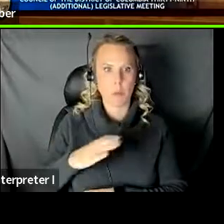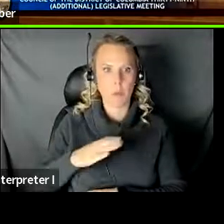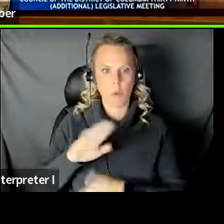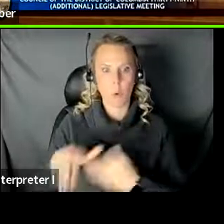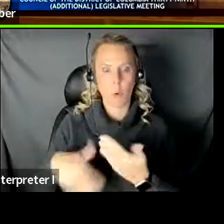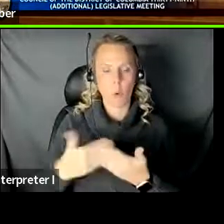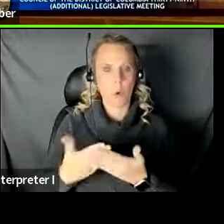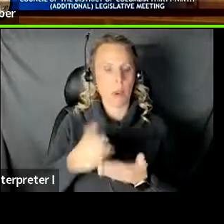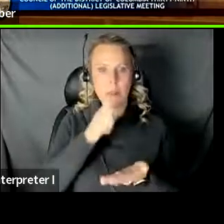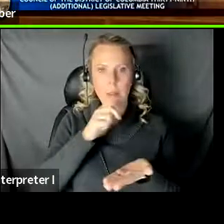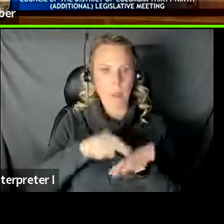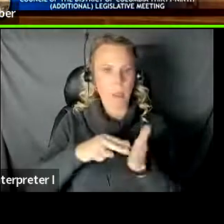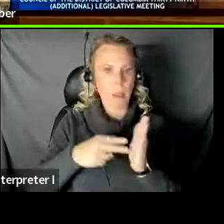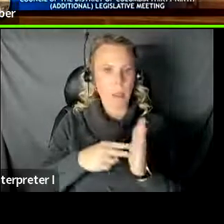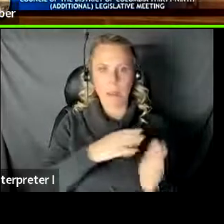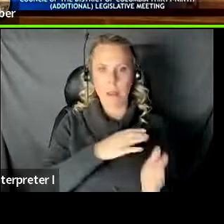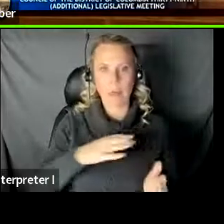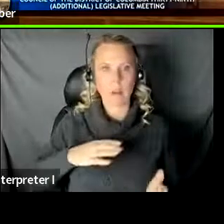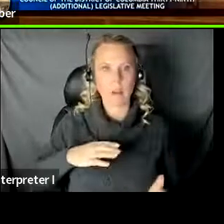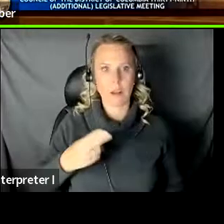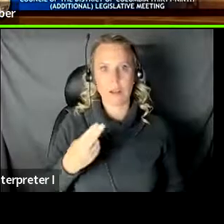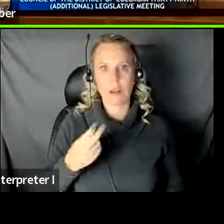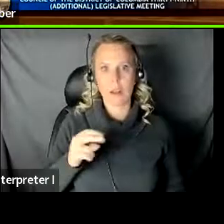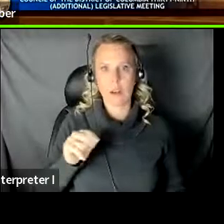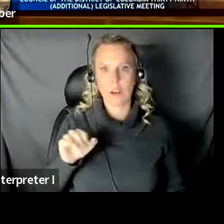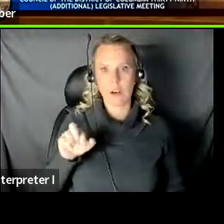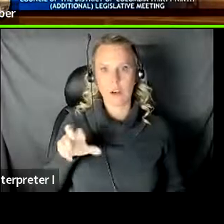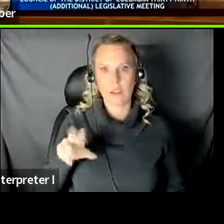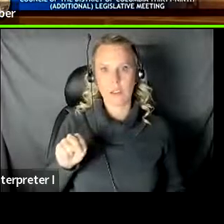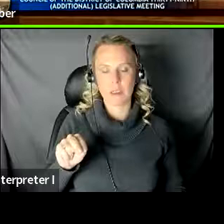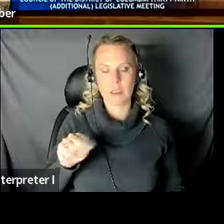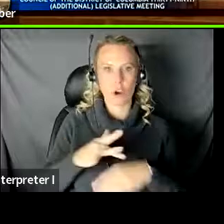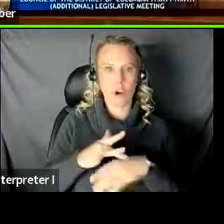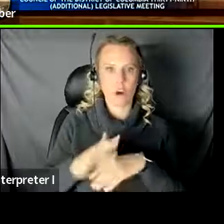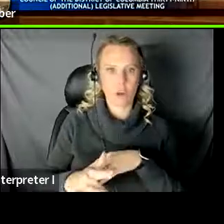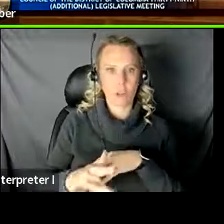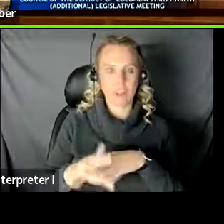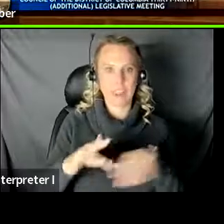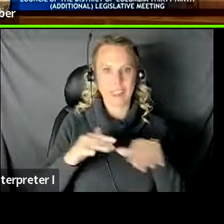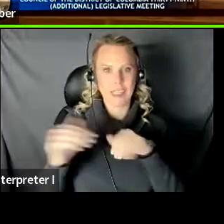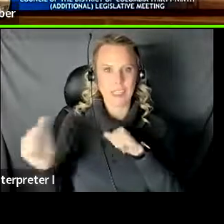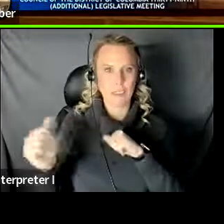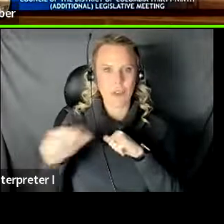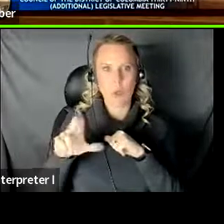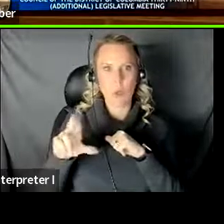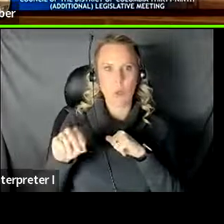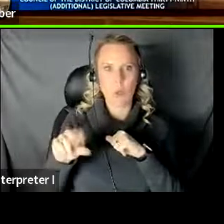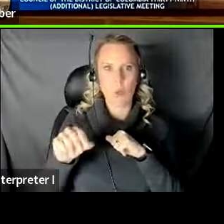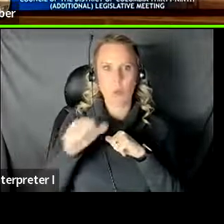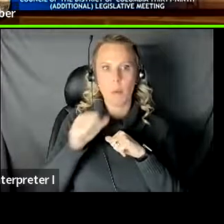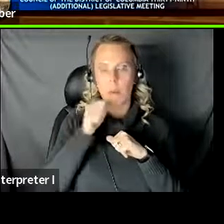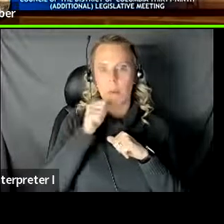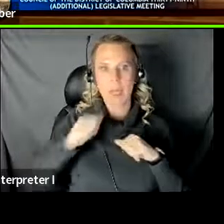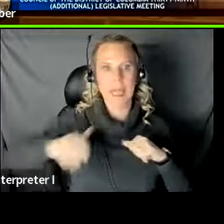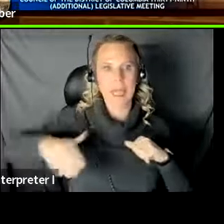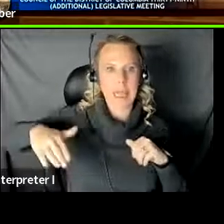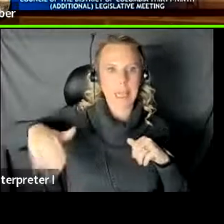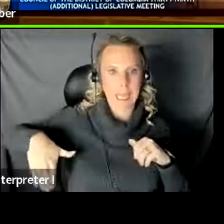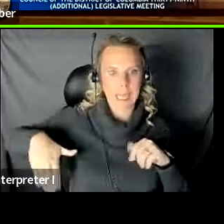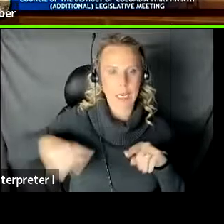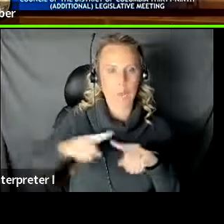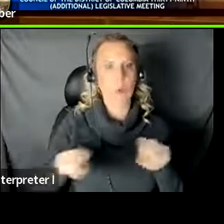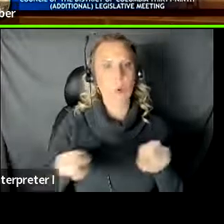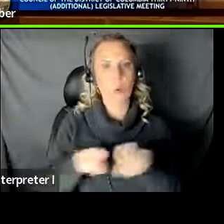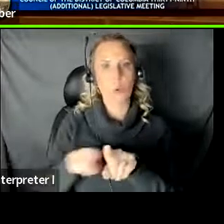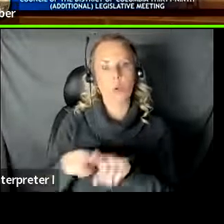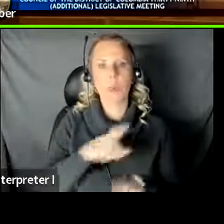That does not mean, Councilmember Henderson, that we will get out early. It just means that we won't be getting out as late. But there also will